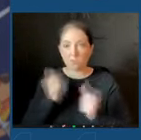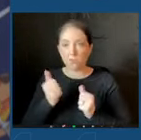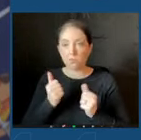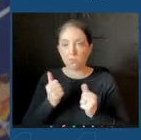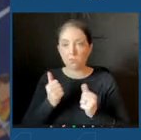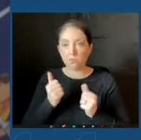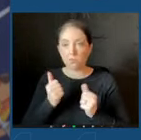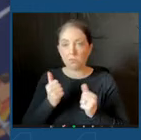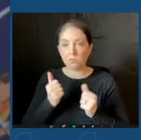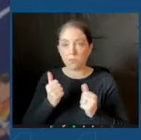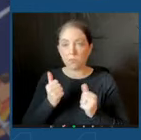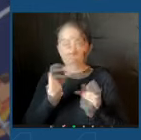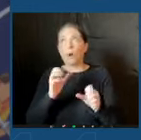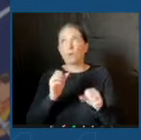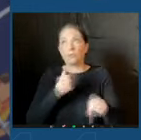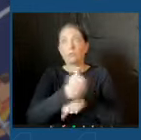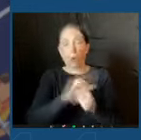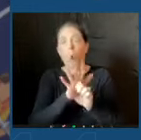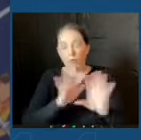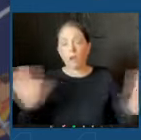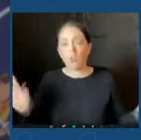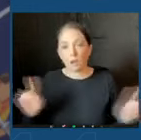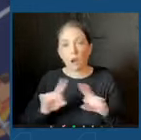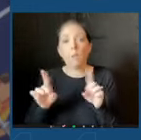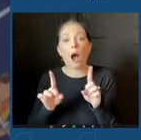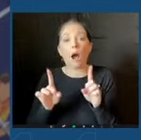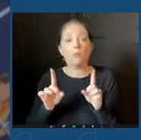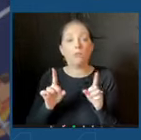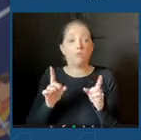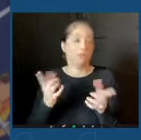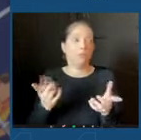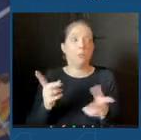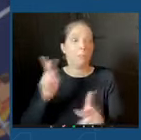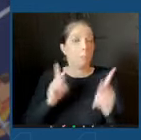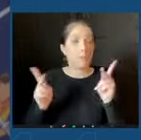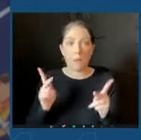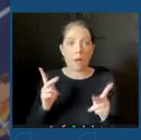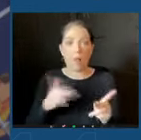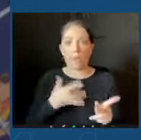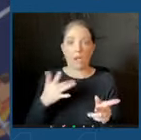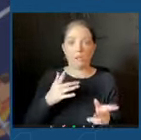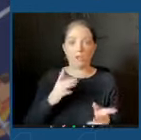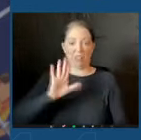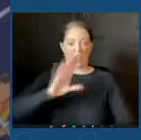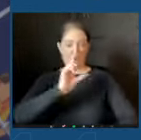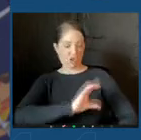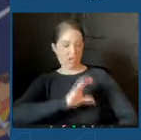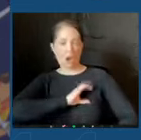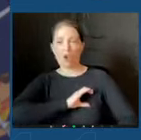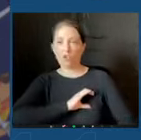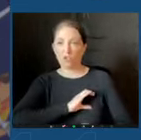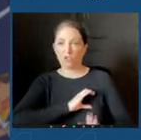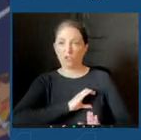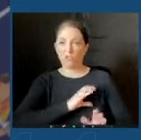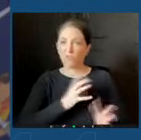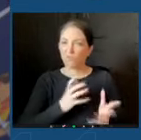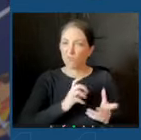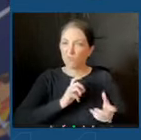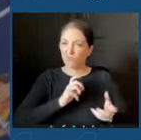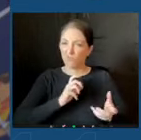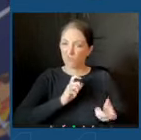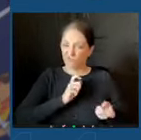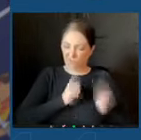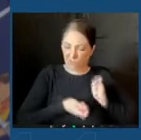everything, but there is a root cause where people have just changed their character, it seems. People are less patient with others. They're less kind. They're